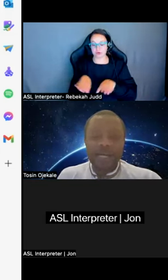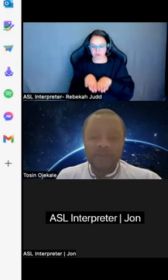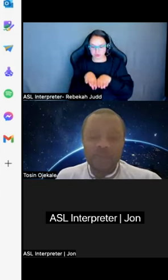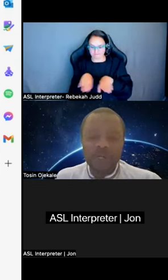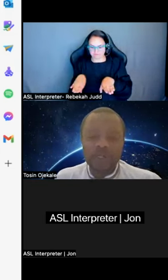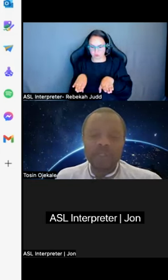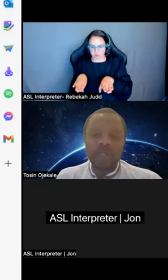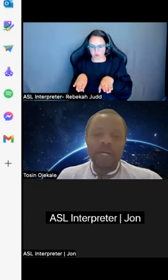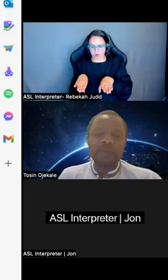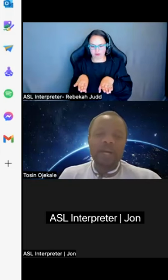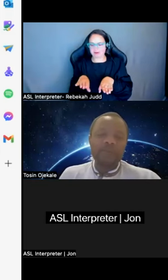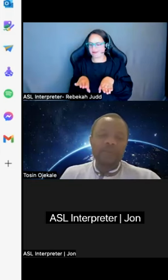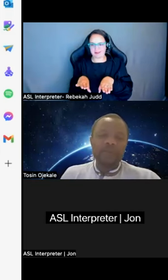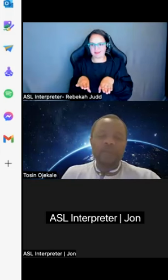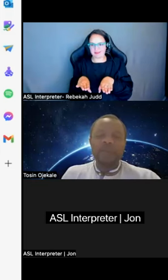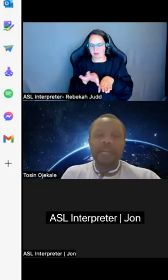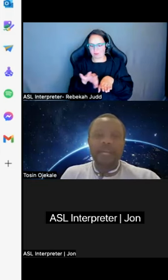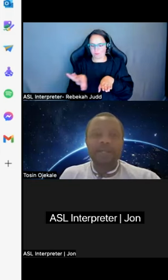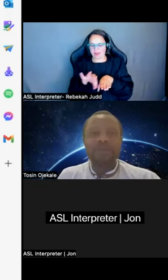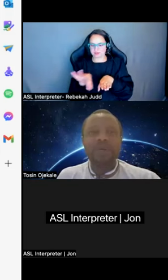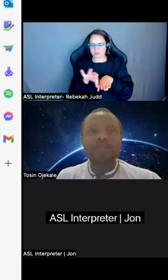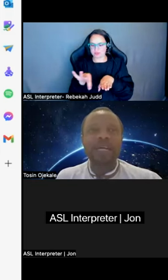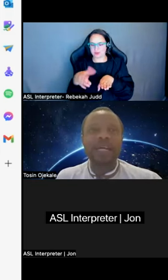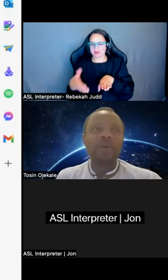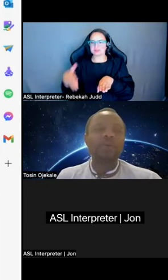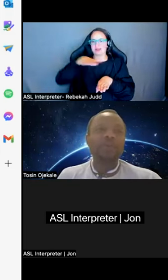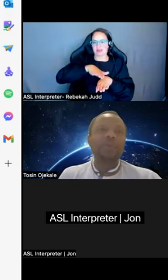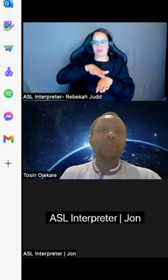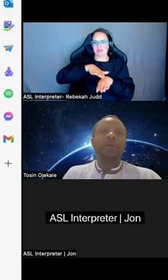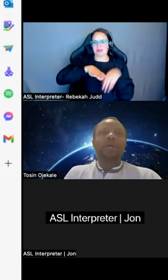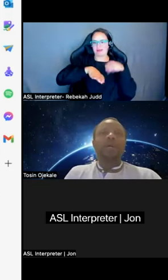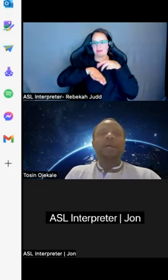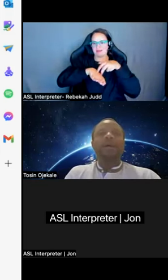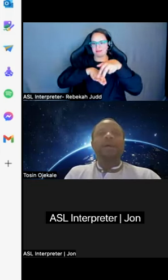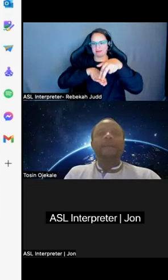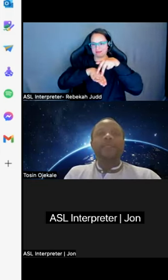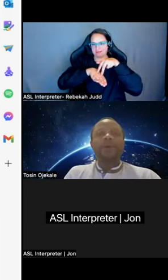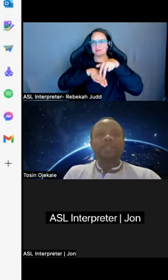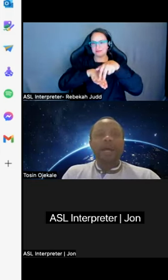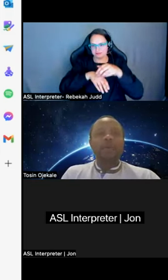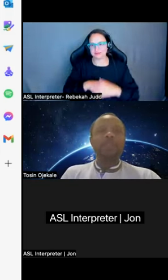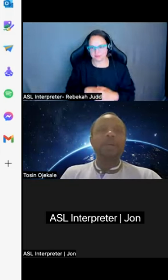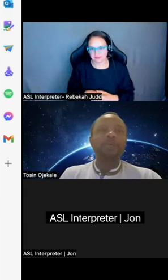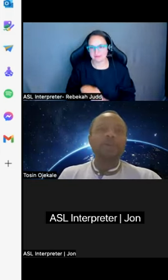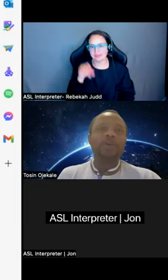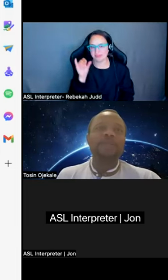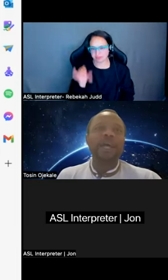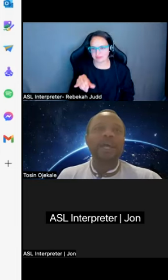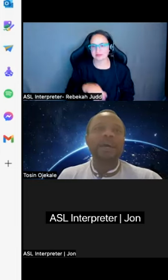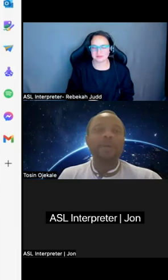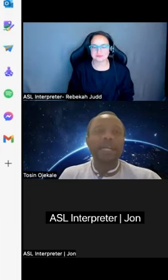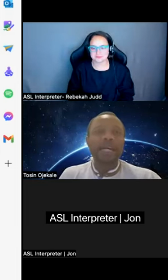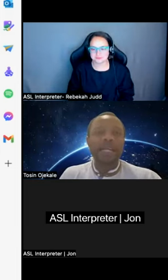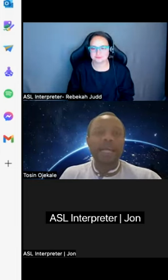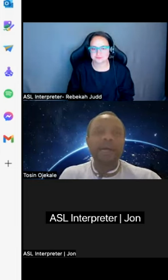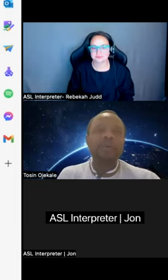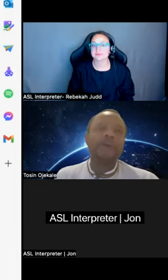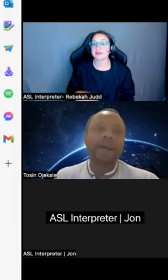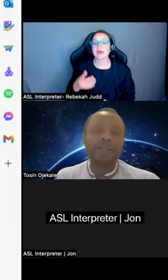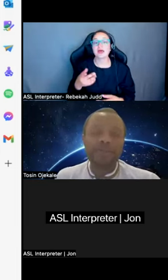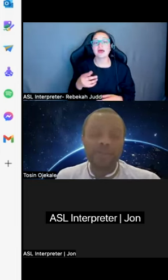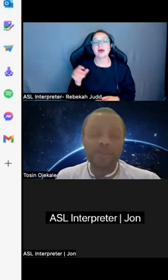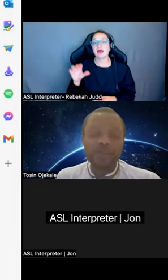that as well, you have some moving air as well that can also, on their own, they won't cause fire, but they can